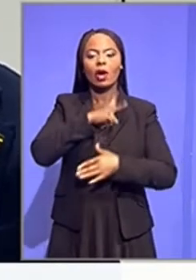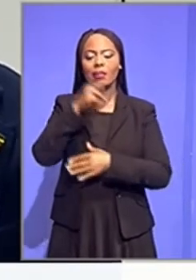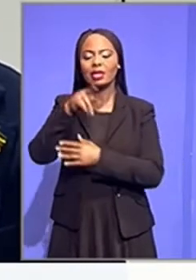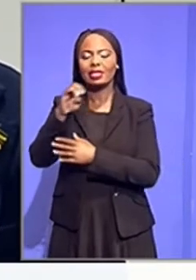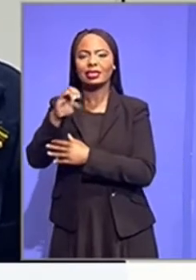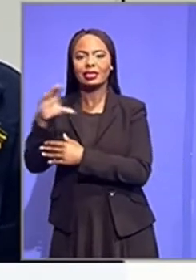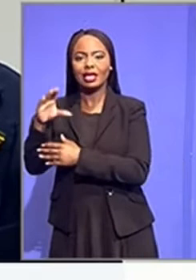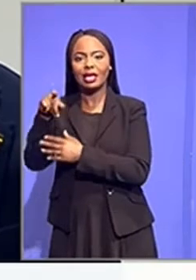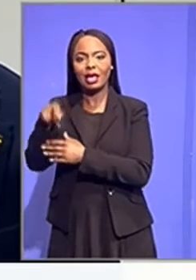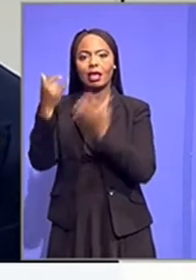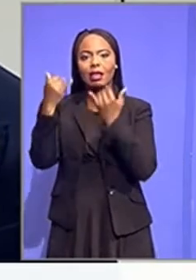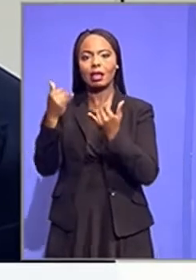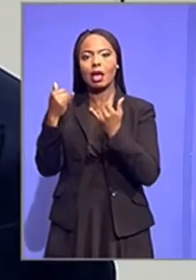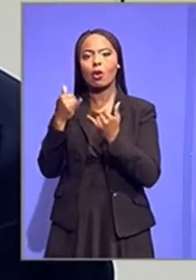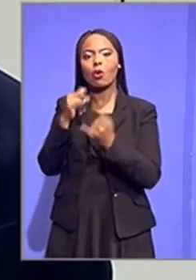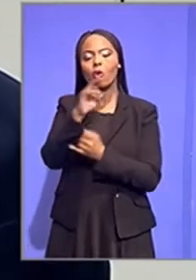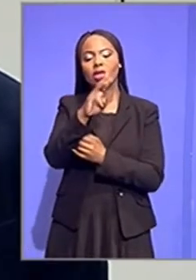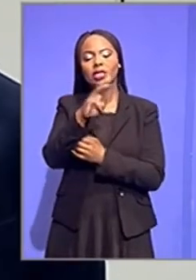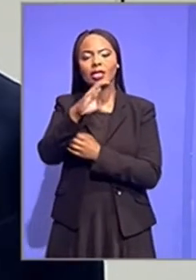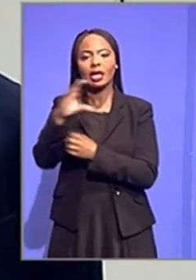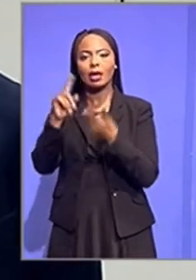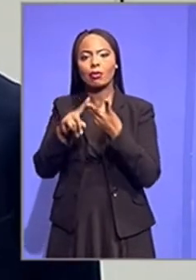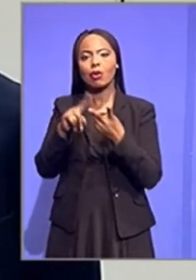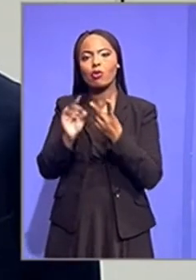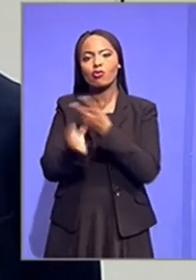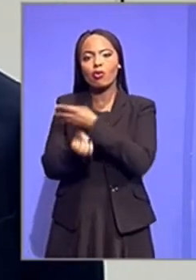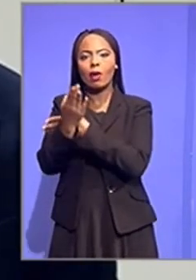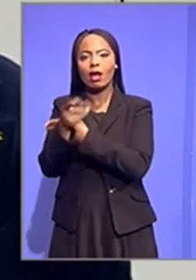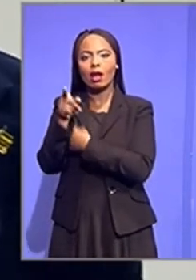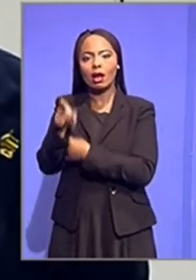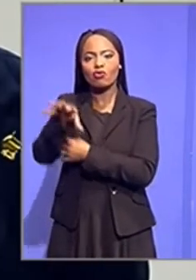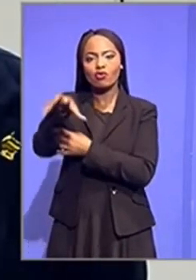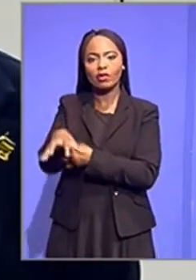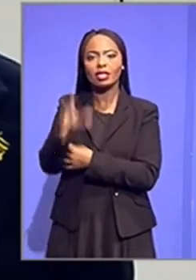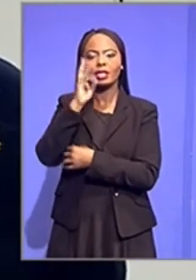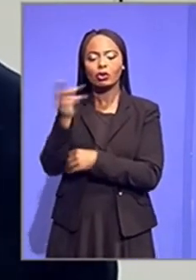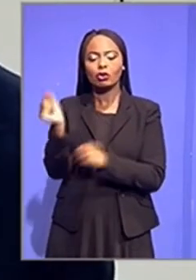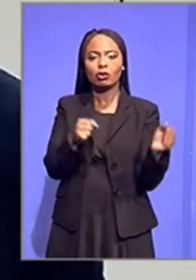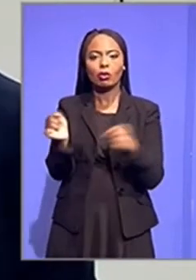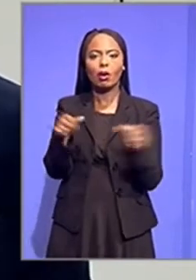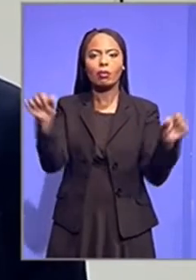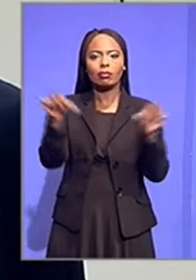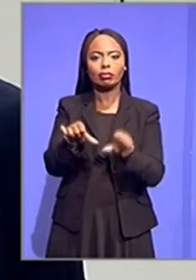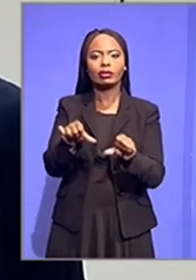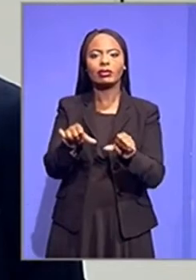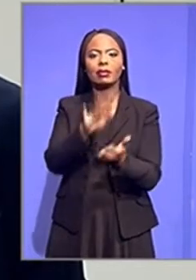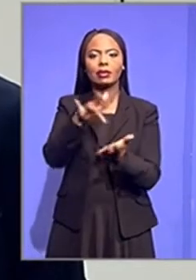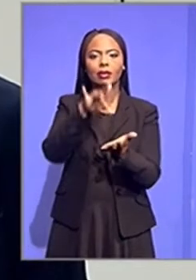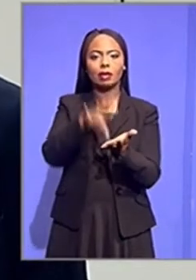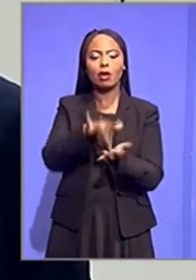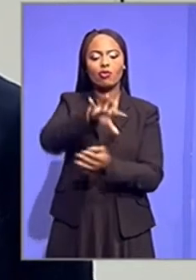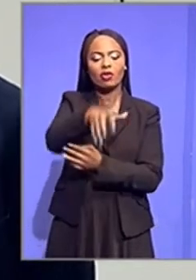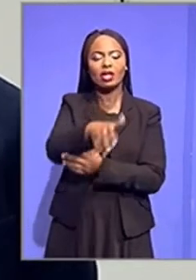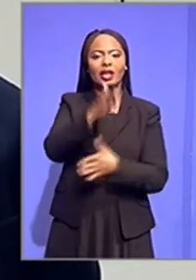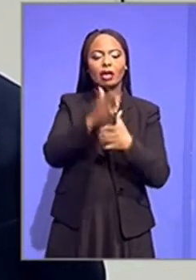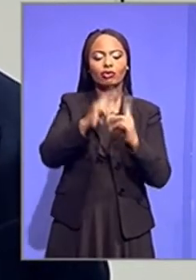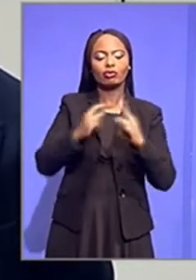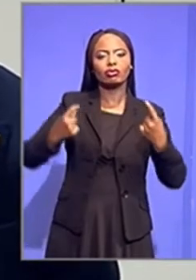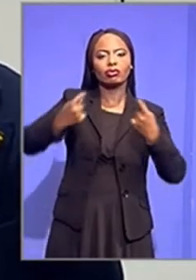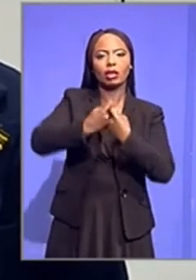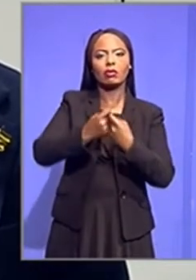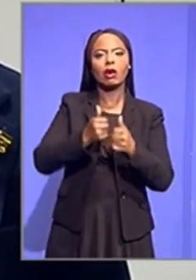Mpumalanga province should be dissolved and that provincial task teams be appointed in their place. The provincial task teams will fulfill the functions of the